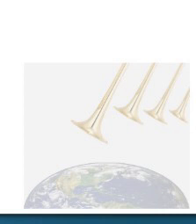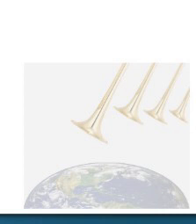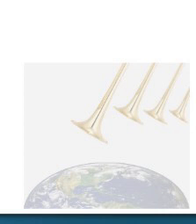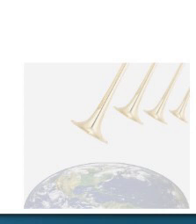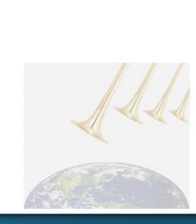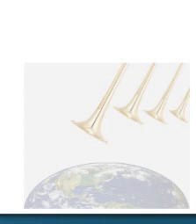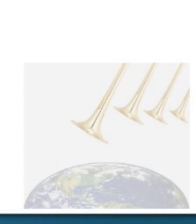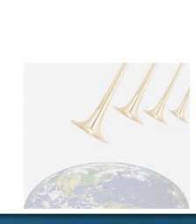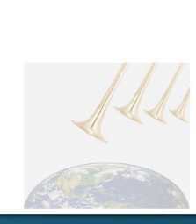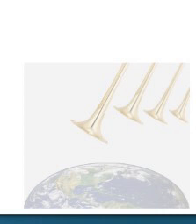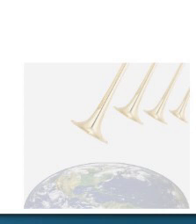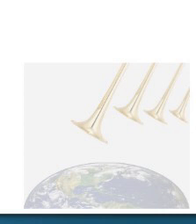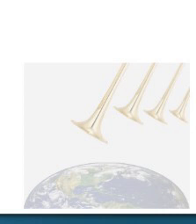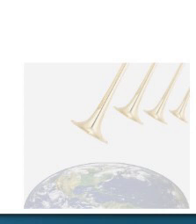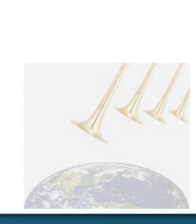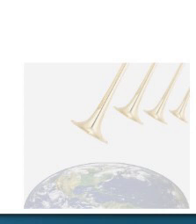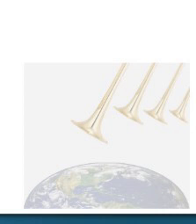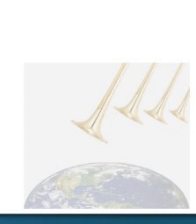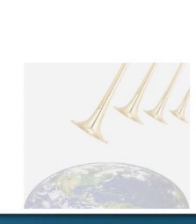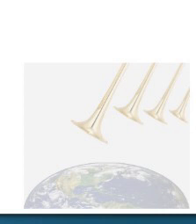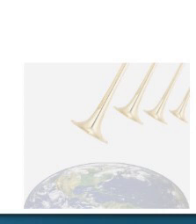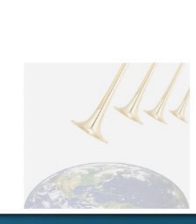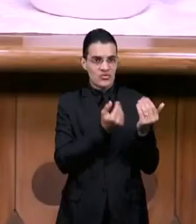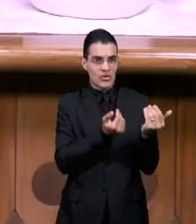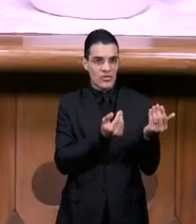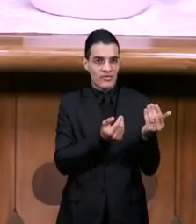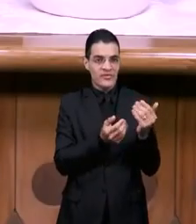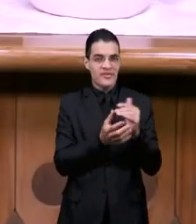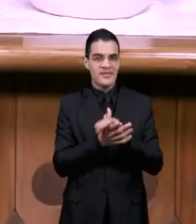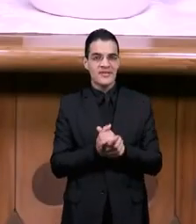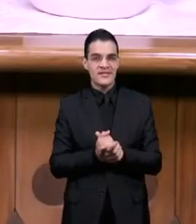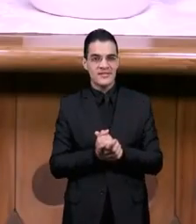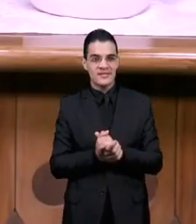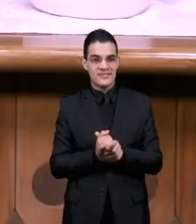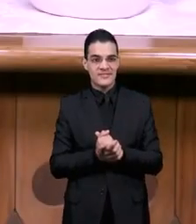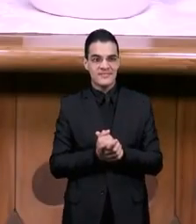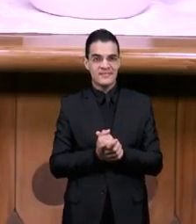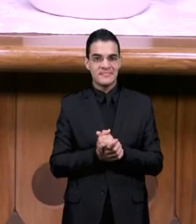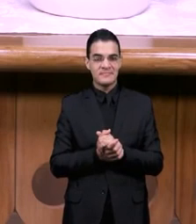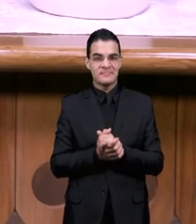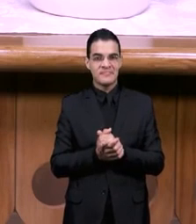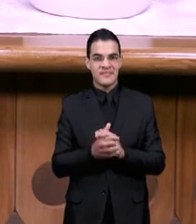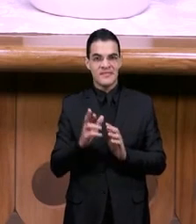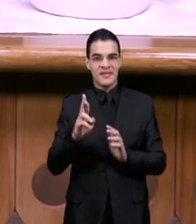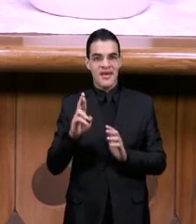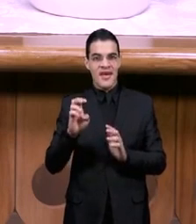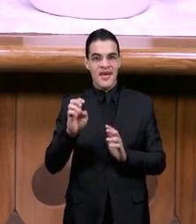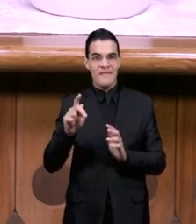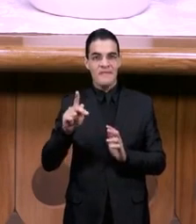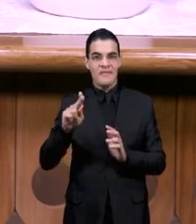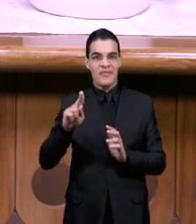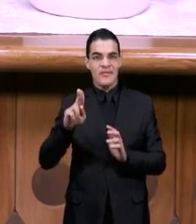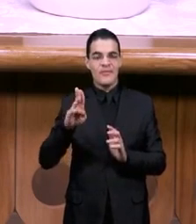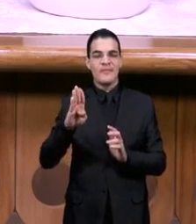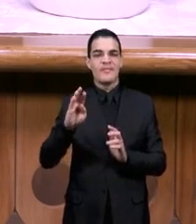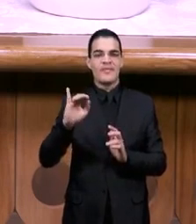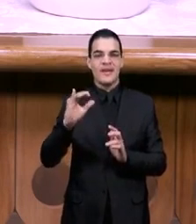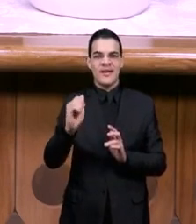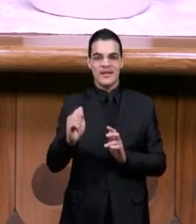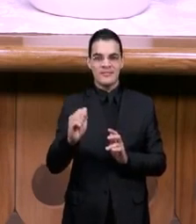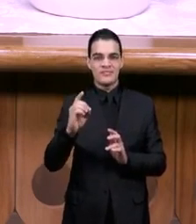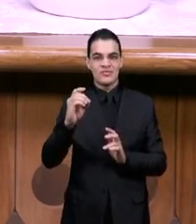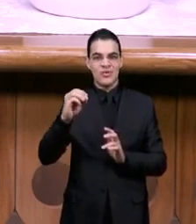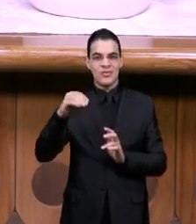today, initially from our brother in Dominican Republic, Elijah Hassan. He is a youth that's